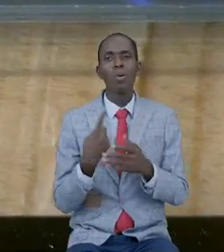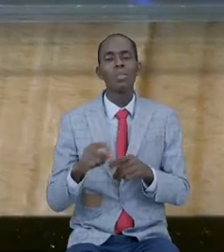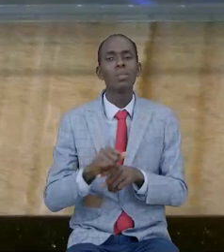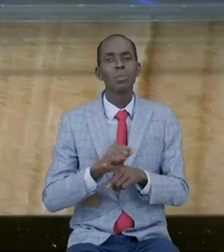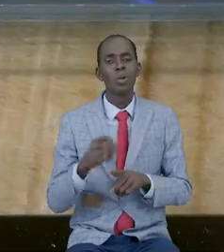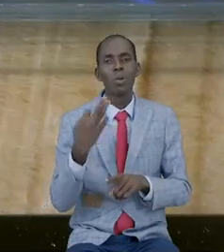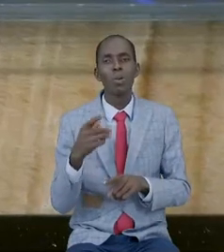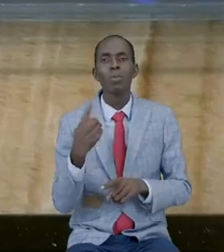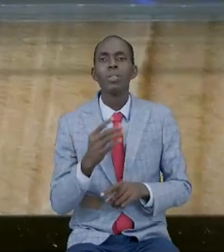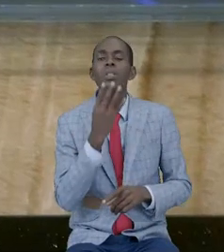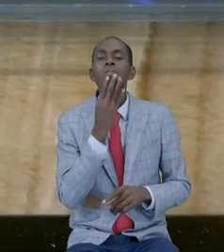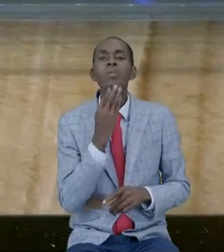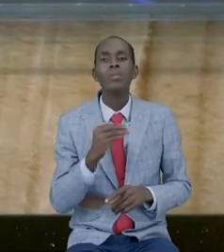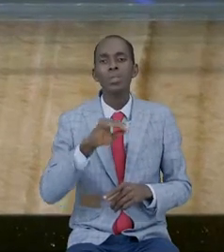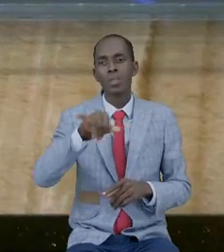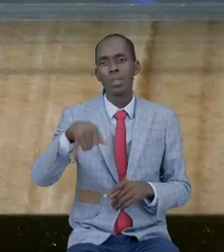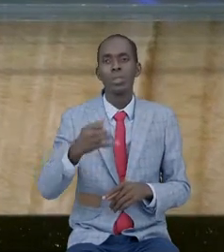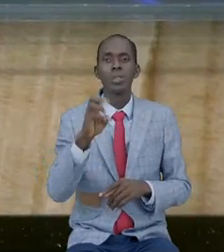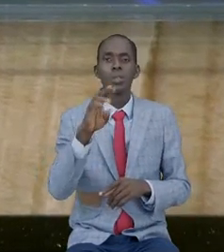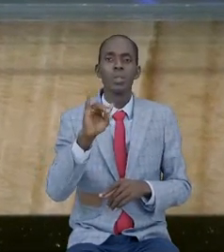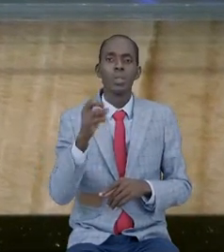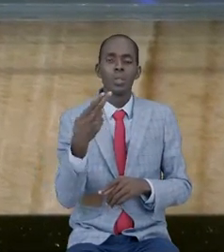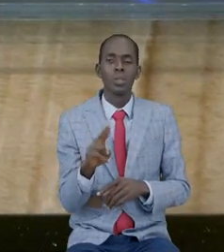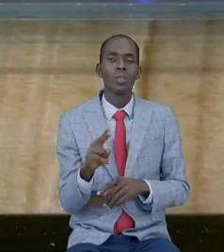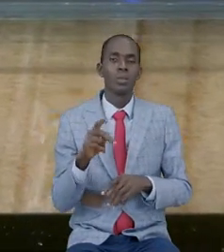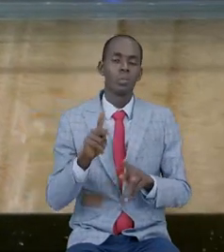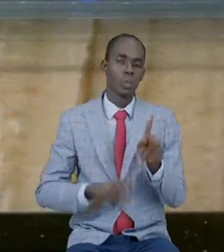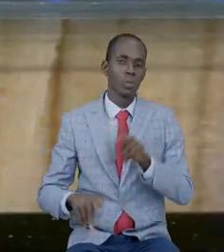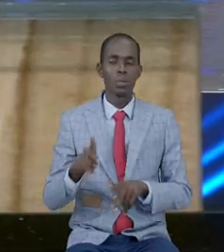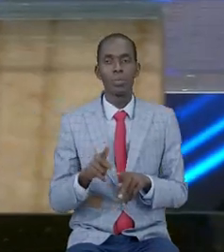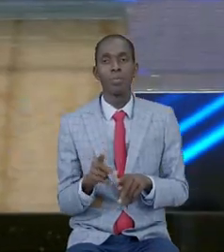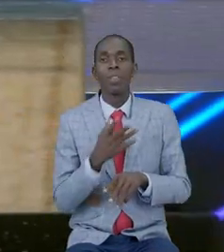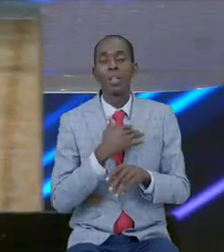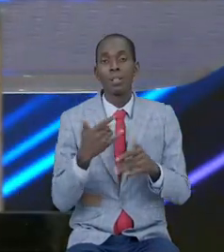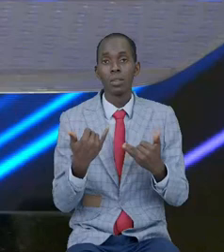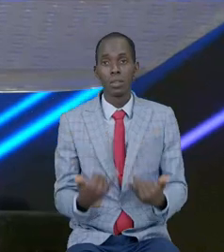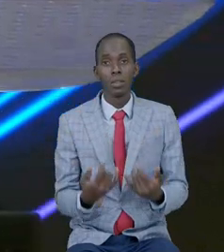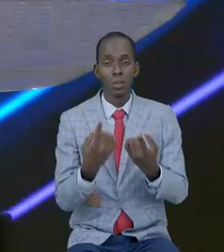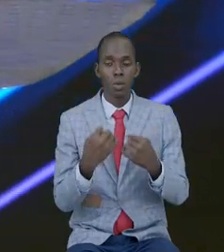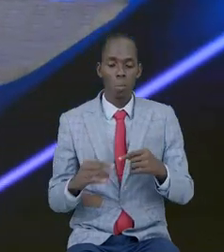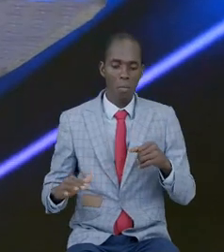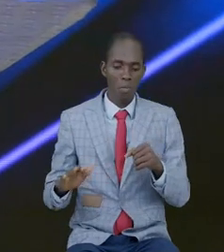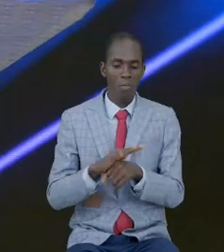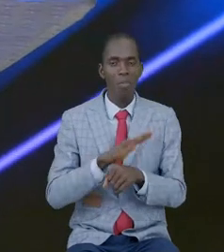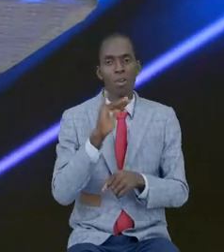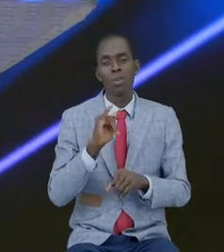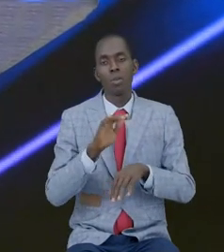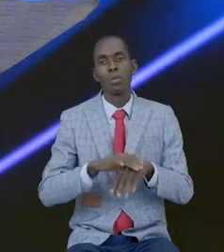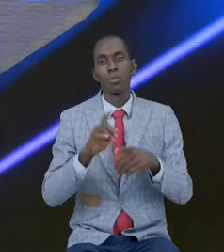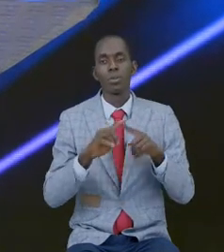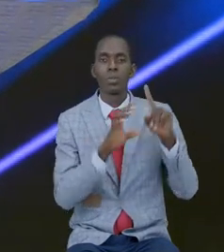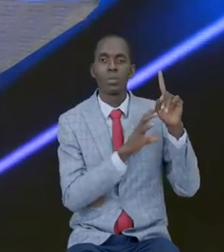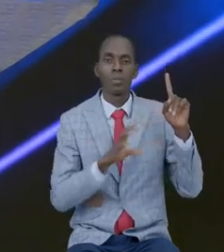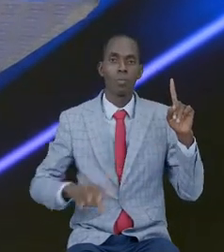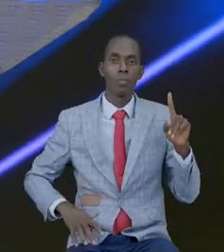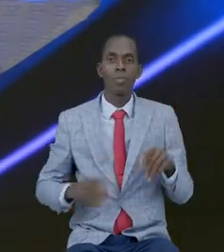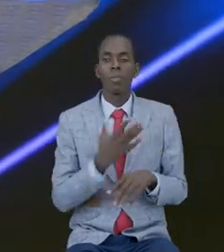jewish the jewish dispensation and then come fully unto christ and